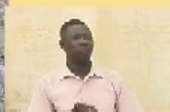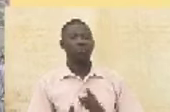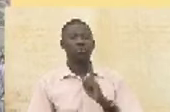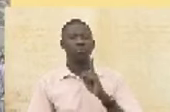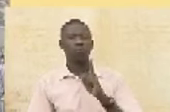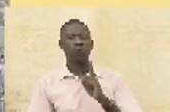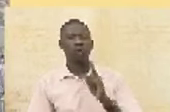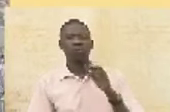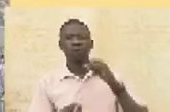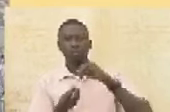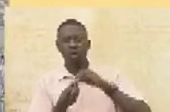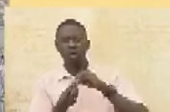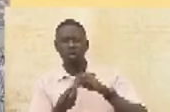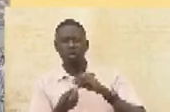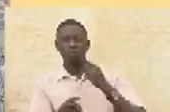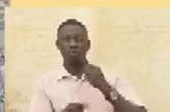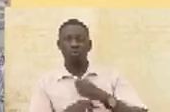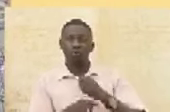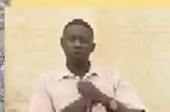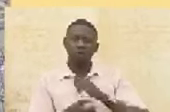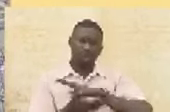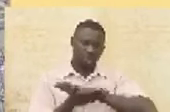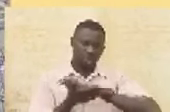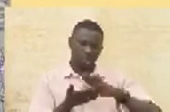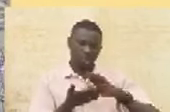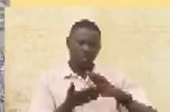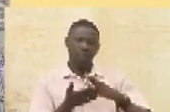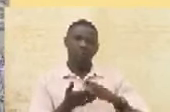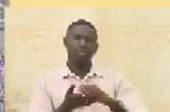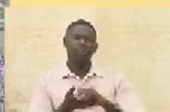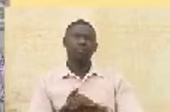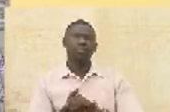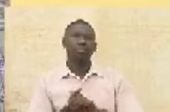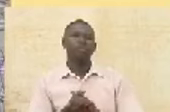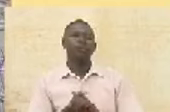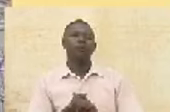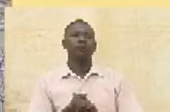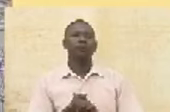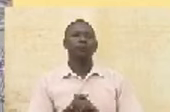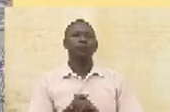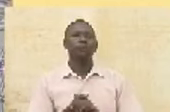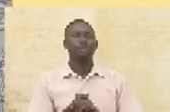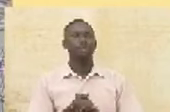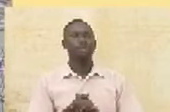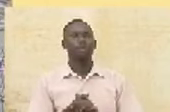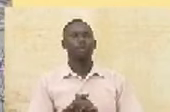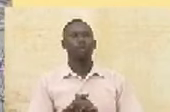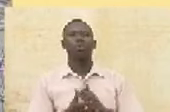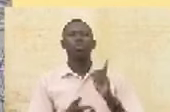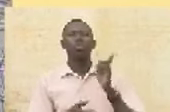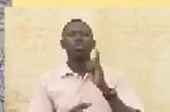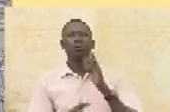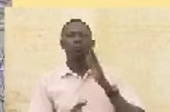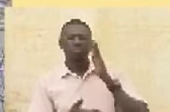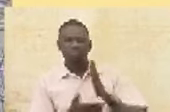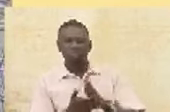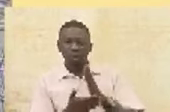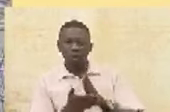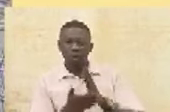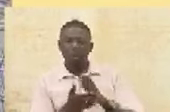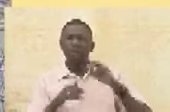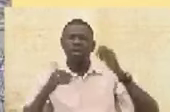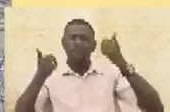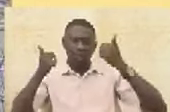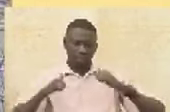point of clarification. Ako fanna kiline babu la tak pour ka je seneyama. What exactly